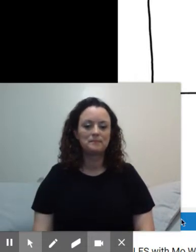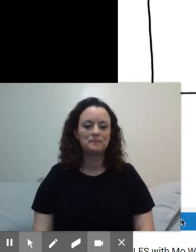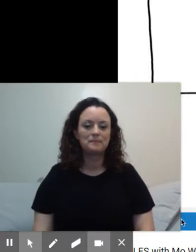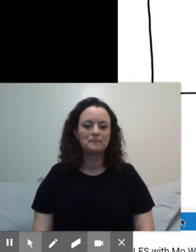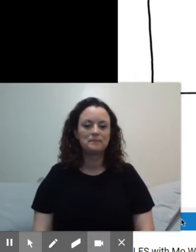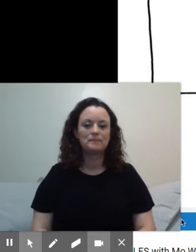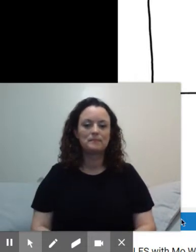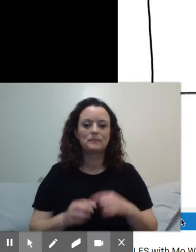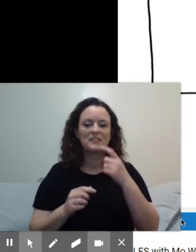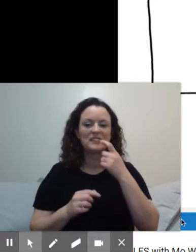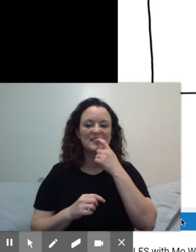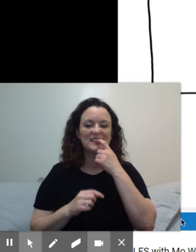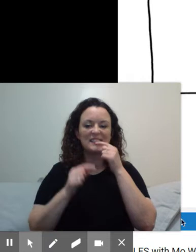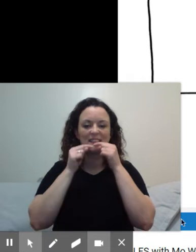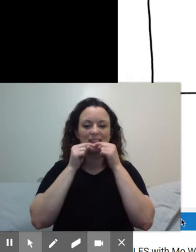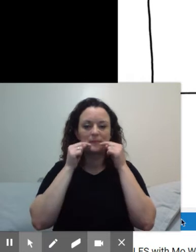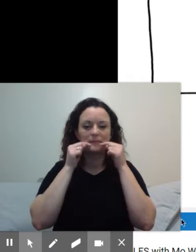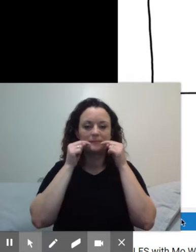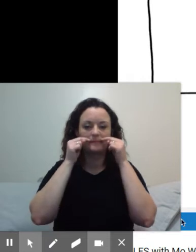and 2 square teeth.